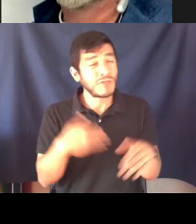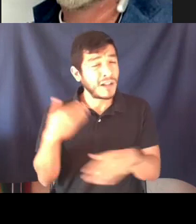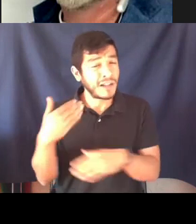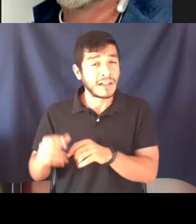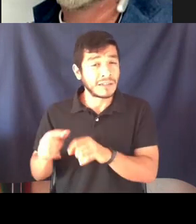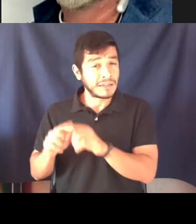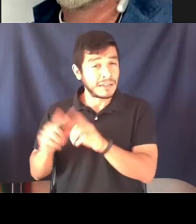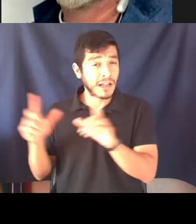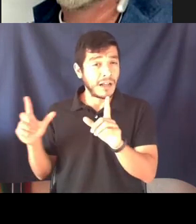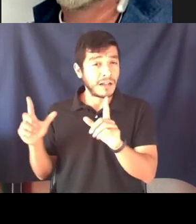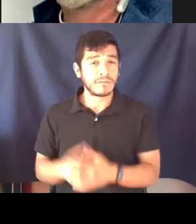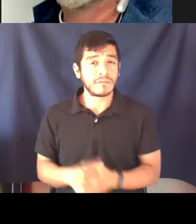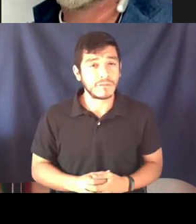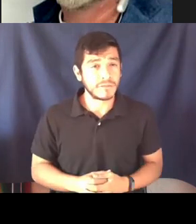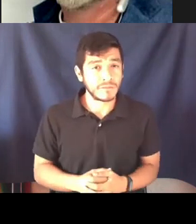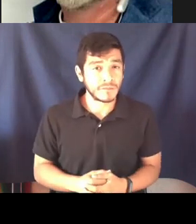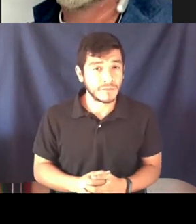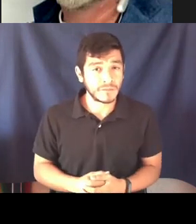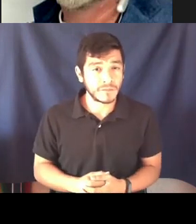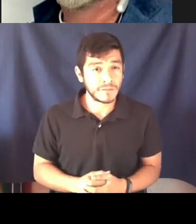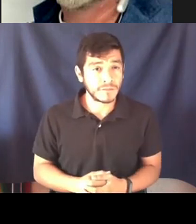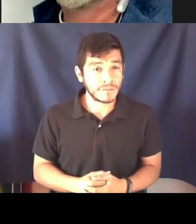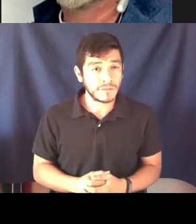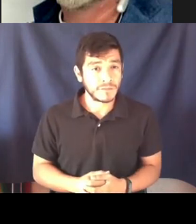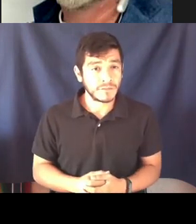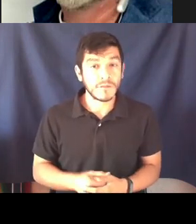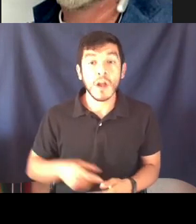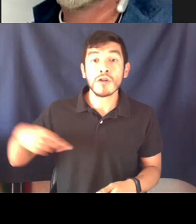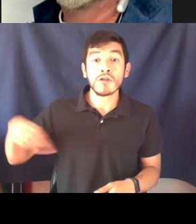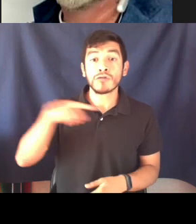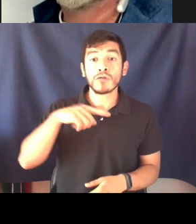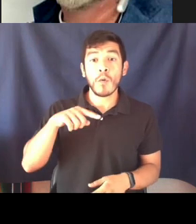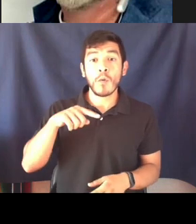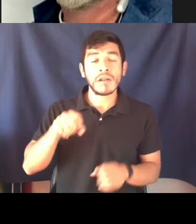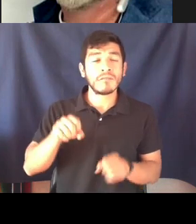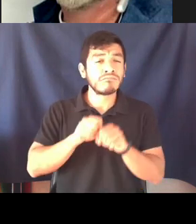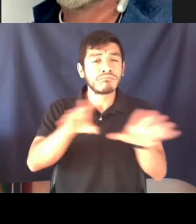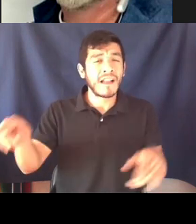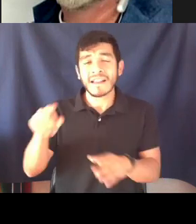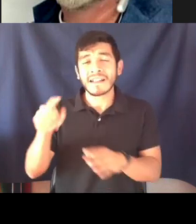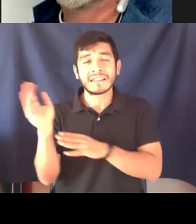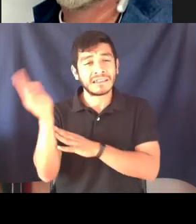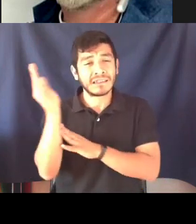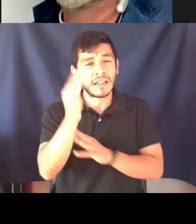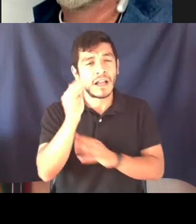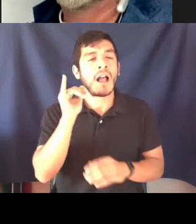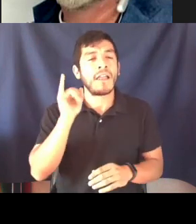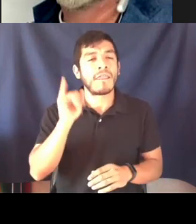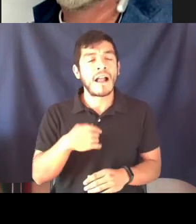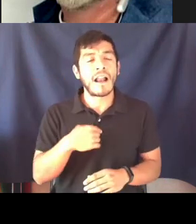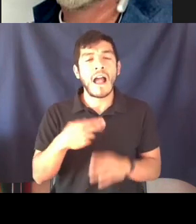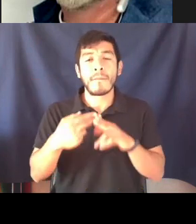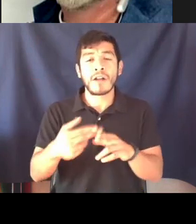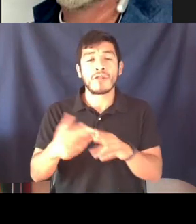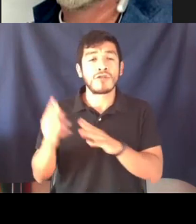So we put out this supplement, as I mentioned earlier, to the Elements of Effective Practice, and the full publication, you can see the